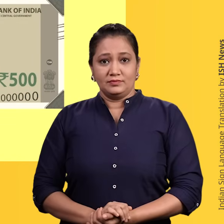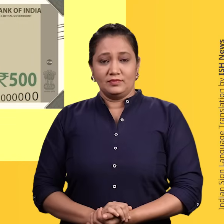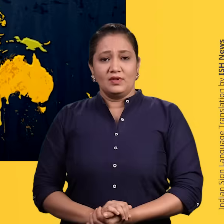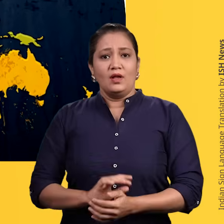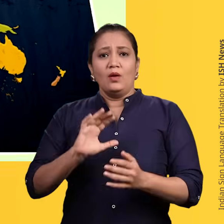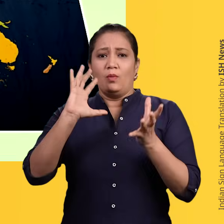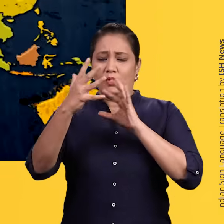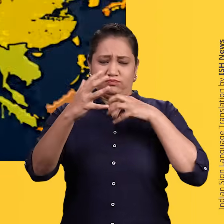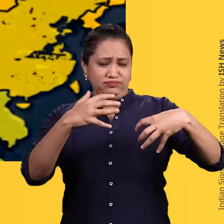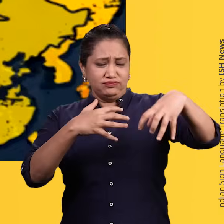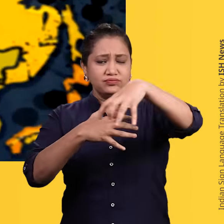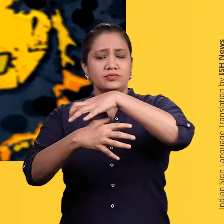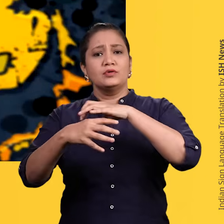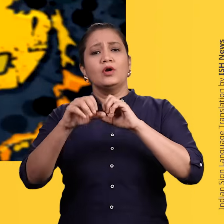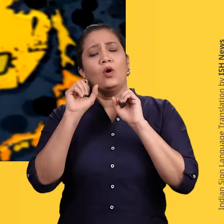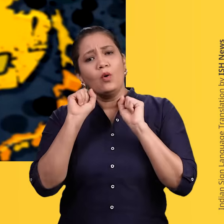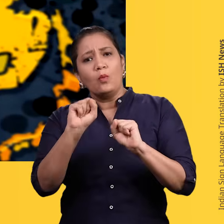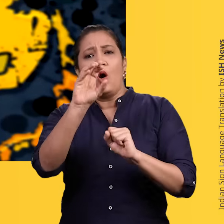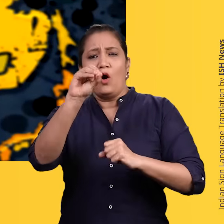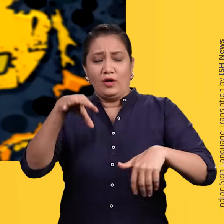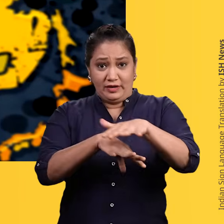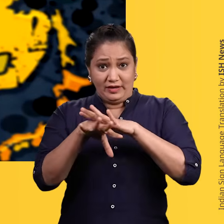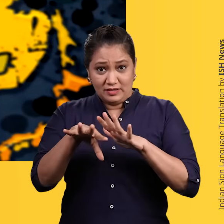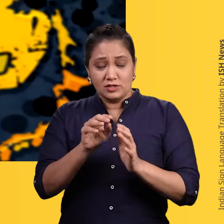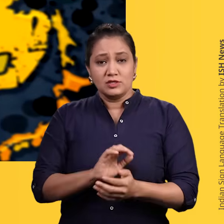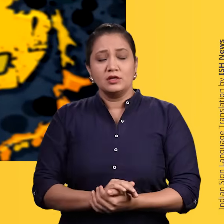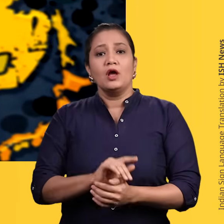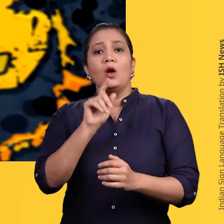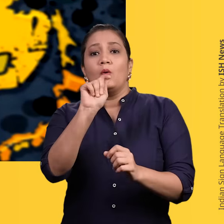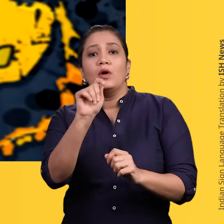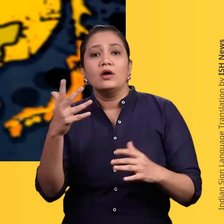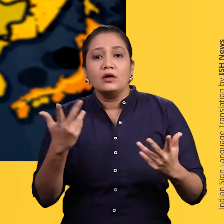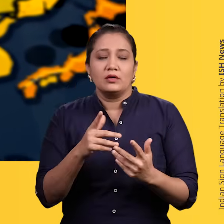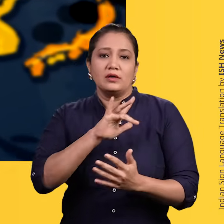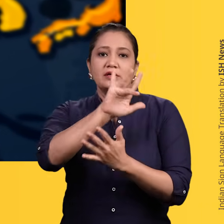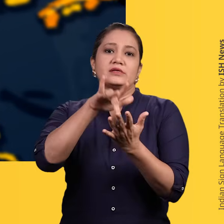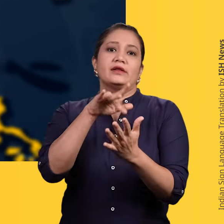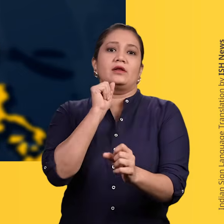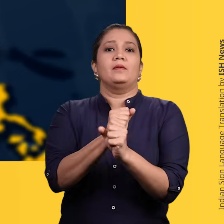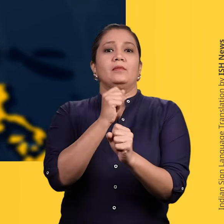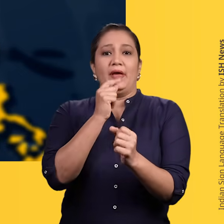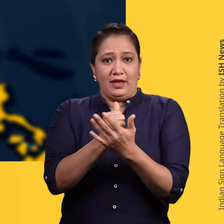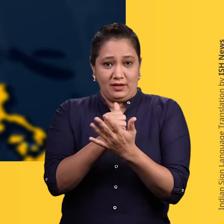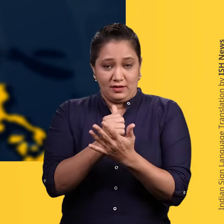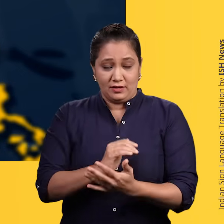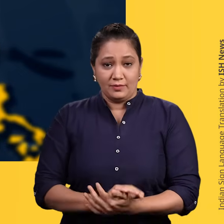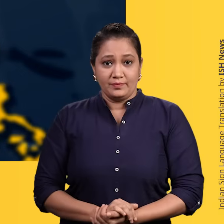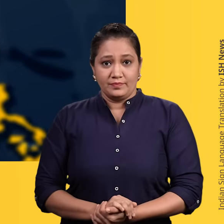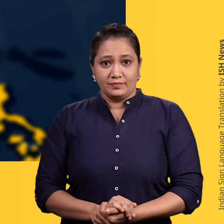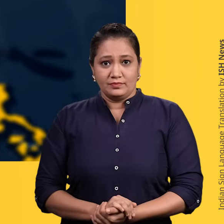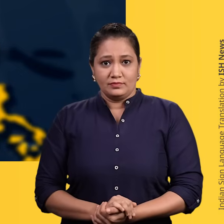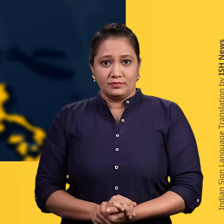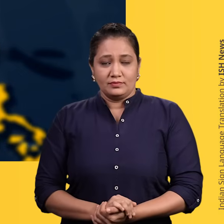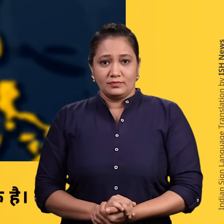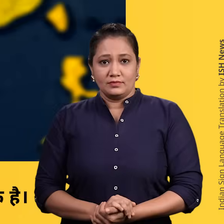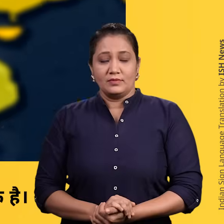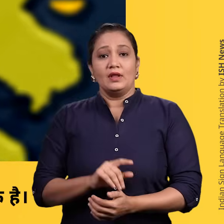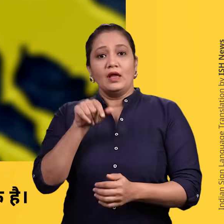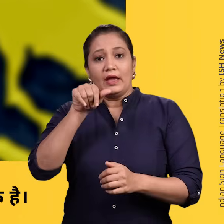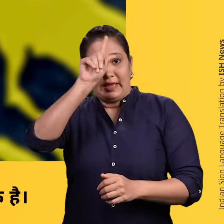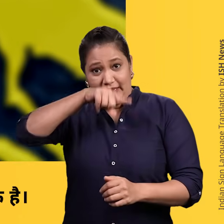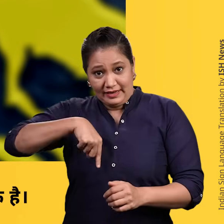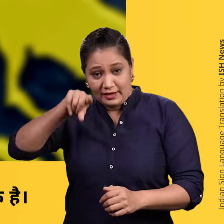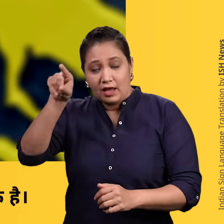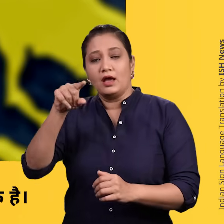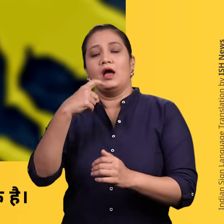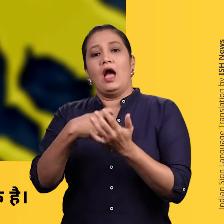notes. In every country, there is one organization which works as the central bank. In